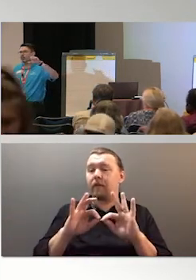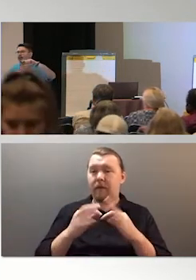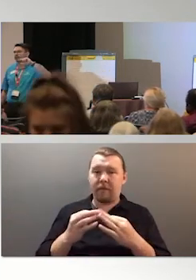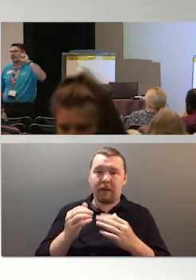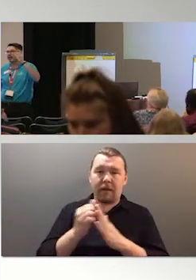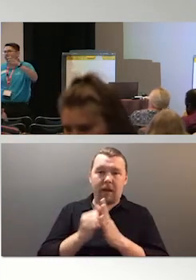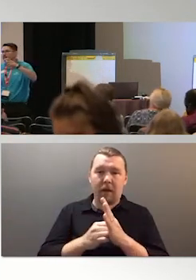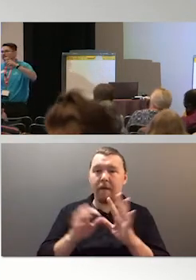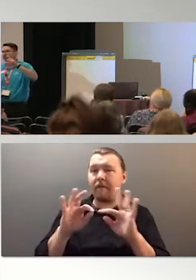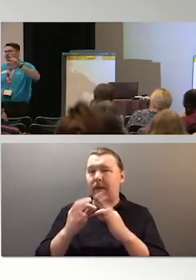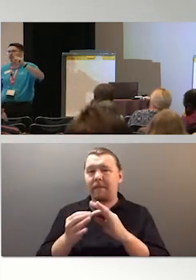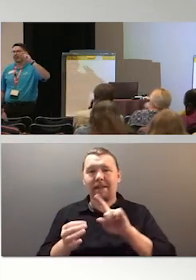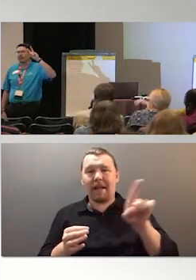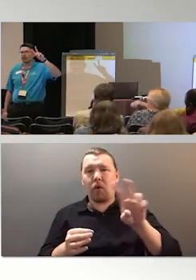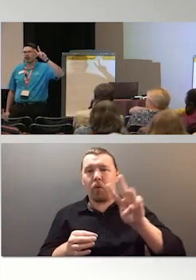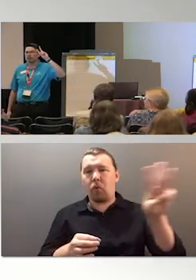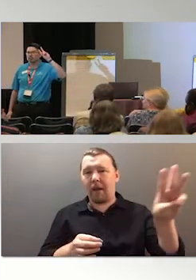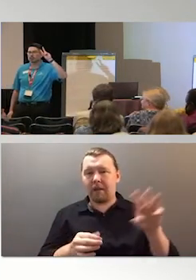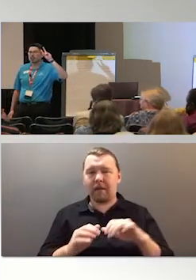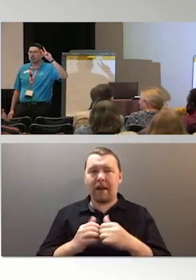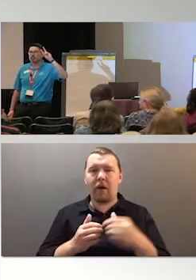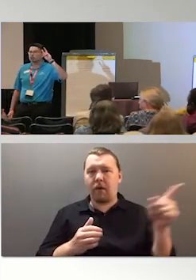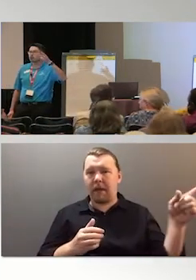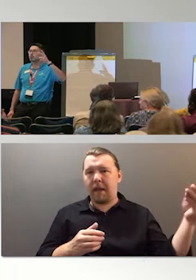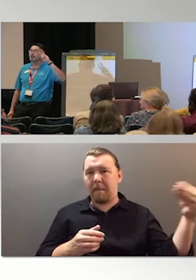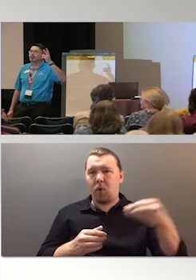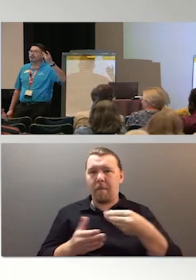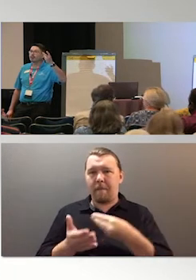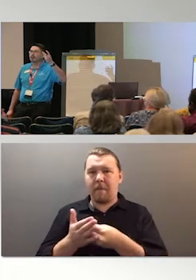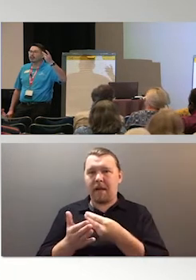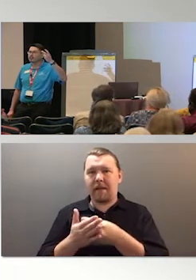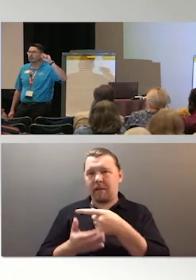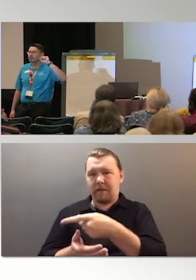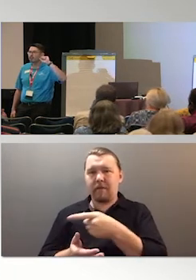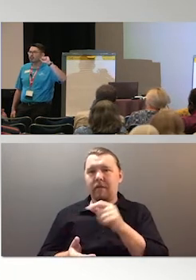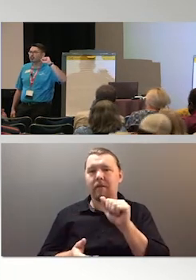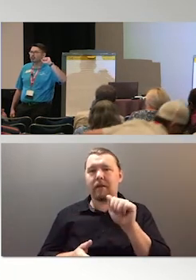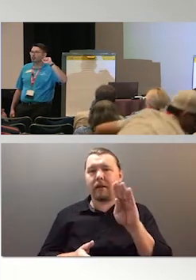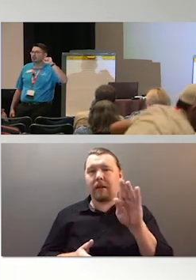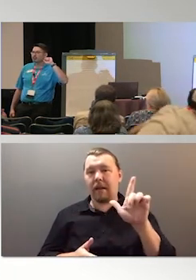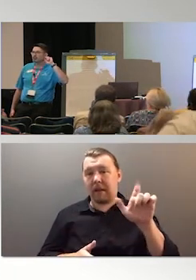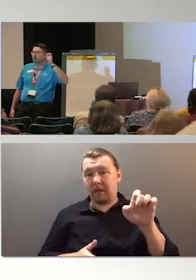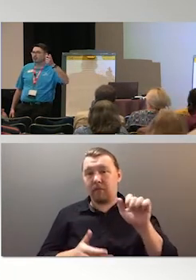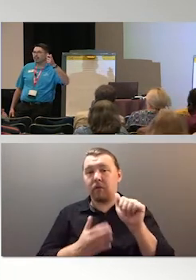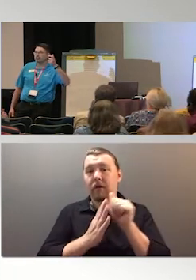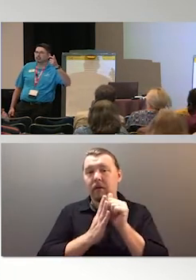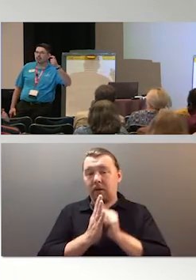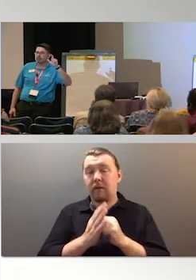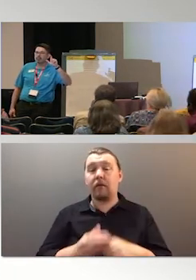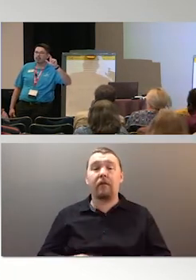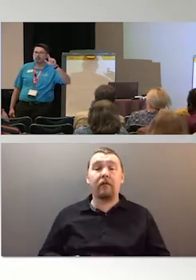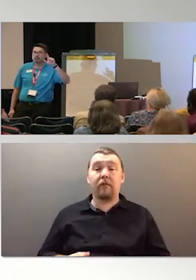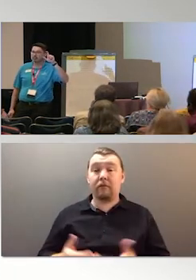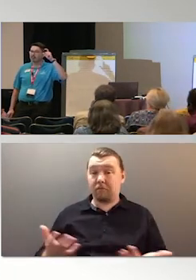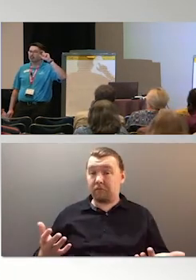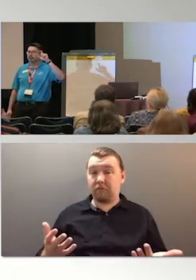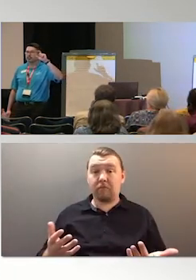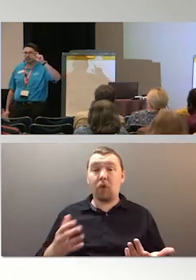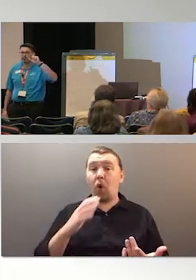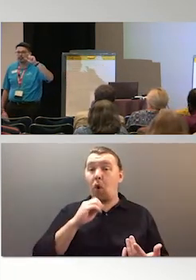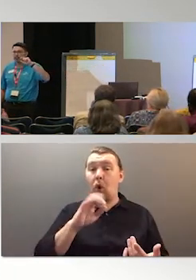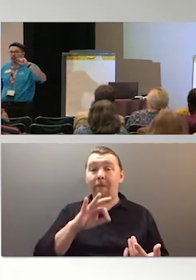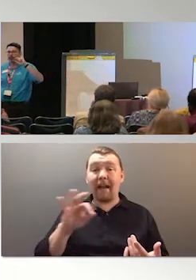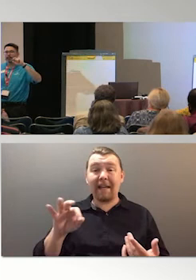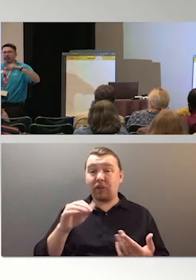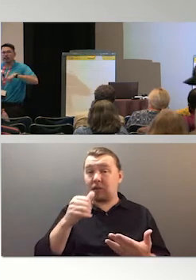out west, how do they put money into an ABLE account? There's two primary ways. There's the good old-fashioned paper mail a check